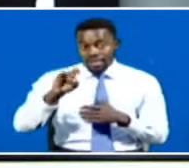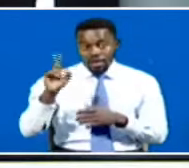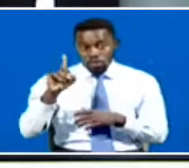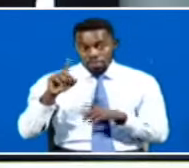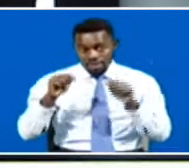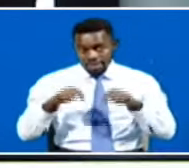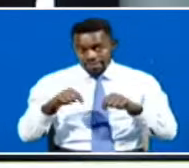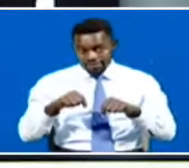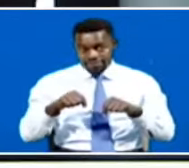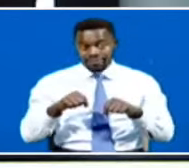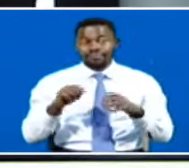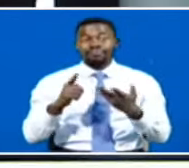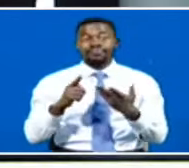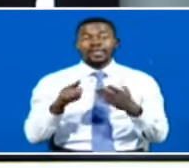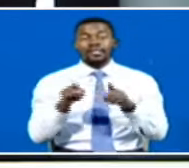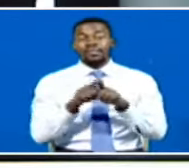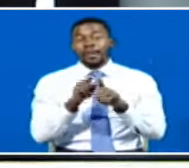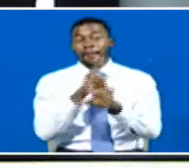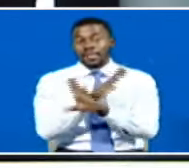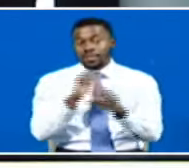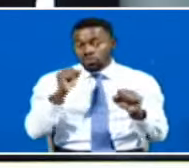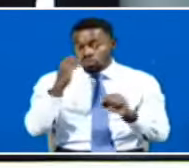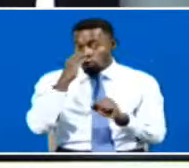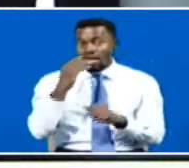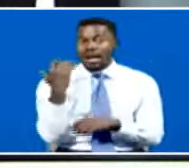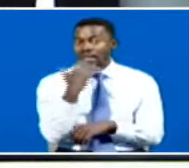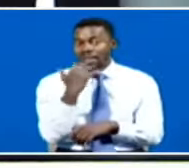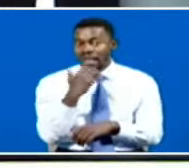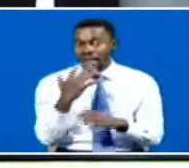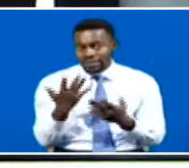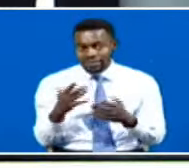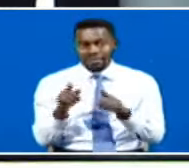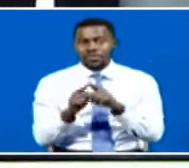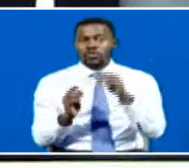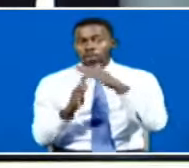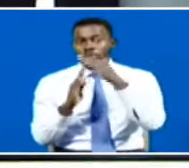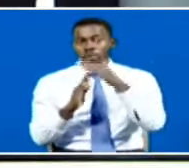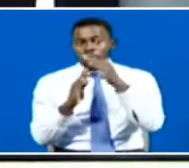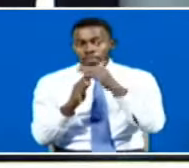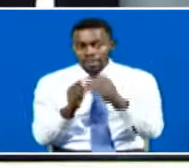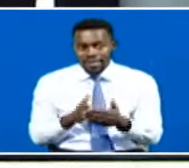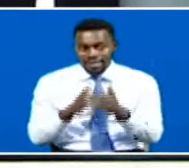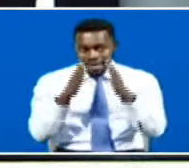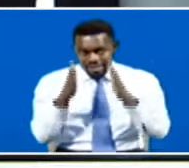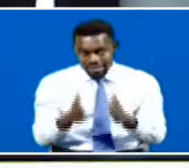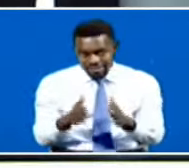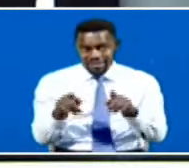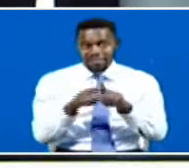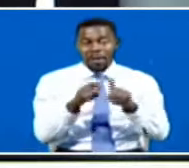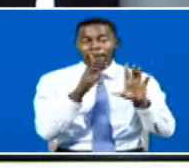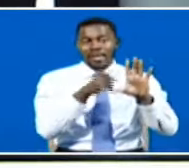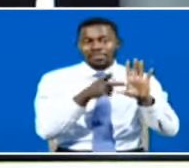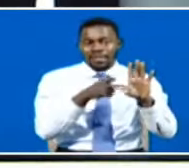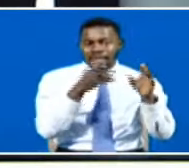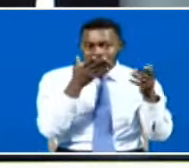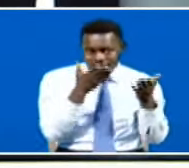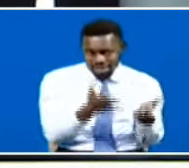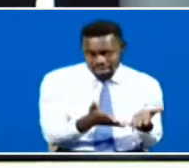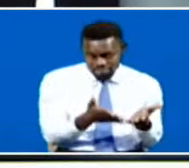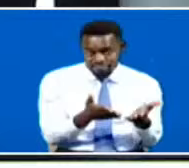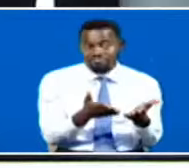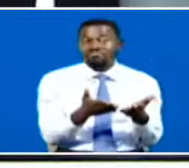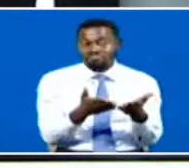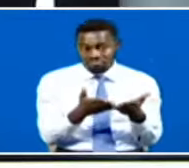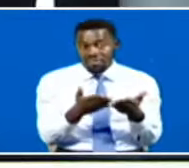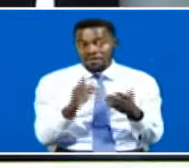Nairobi. President William Ruto, his deputy Rigathi Gachagua, were among top leaders who joined military officers during the first ever